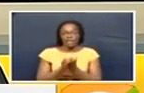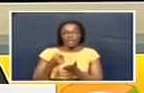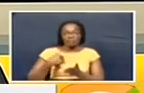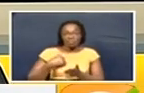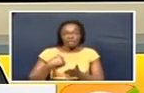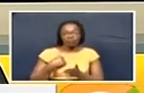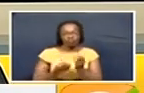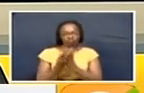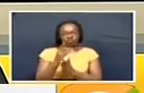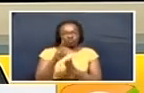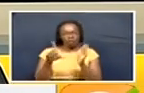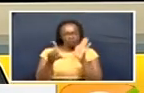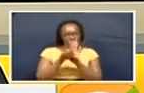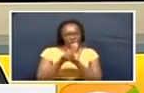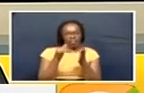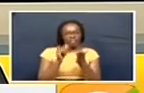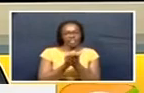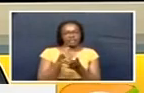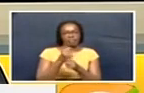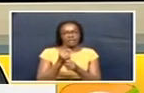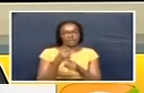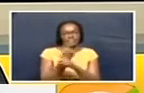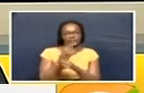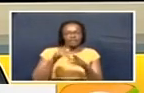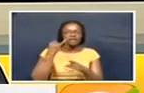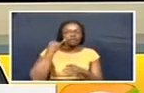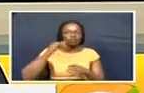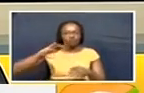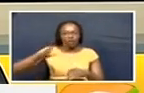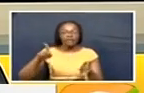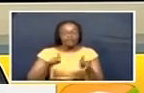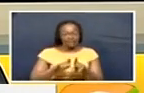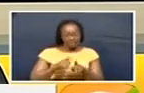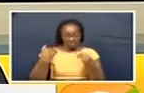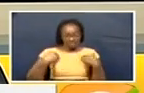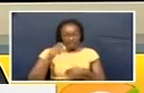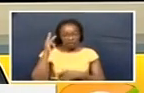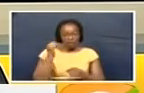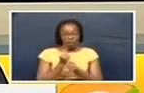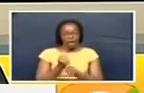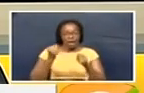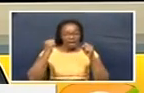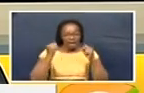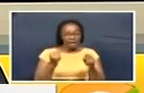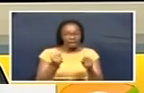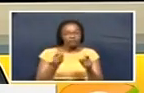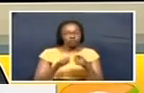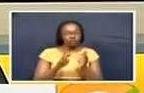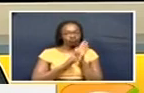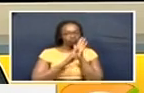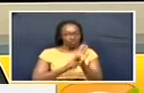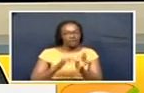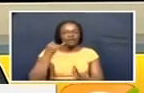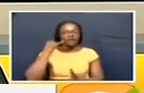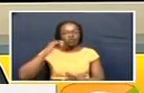laws that make a difference to you, Wanjiku, in Nakuru County. And I will also be working very hard at representing Nakuru County